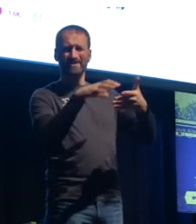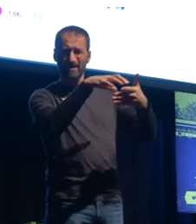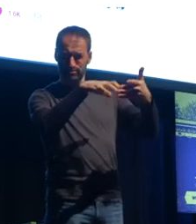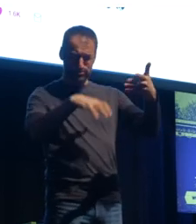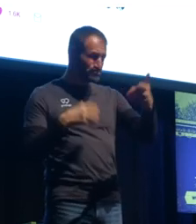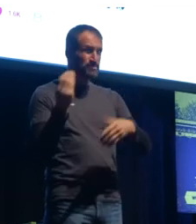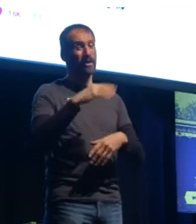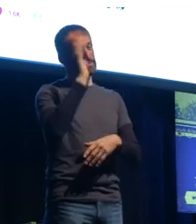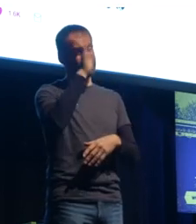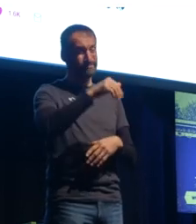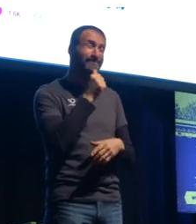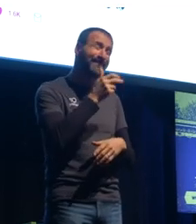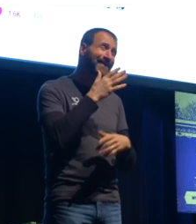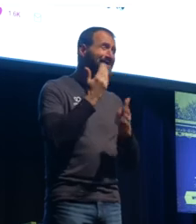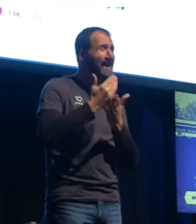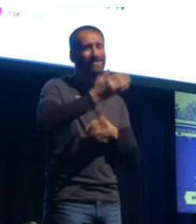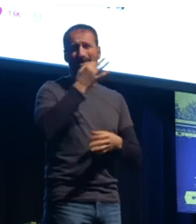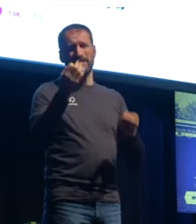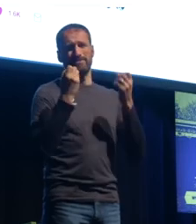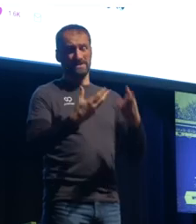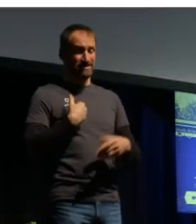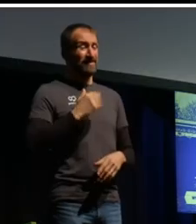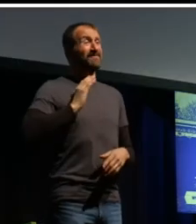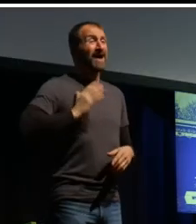this happens to us every day as female founders.